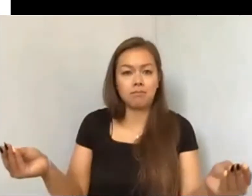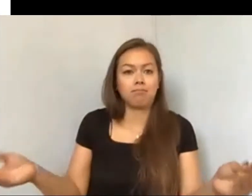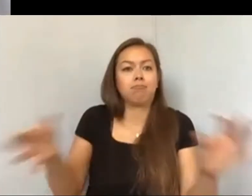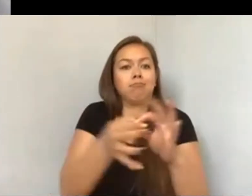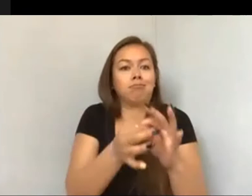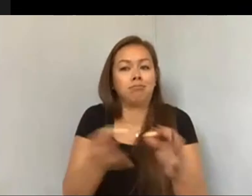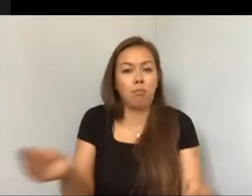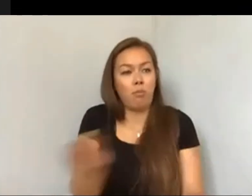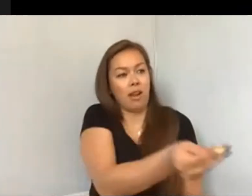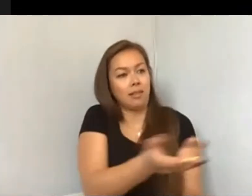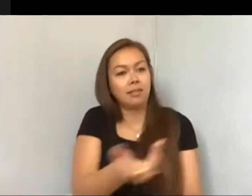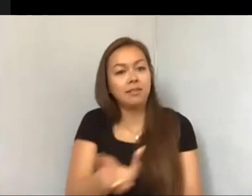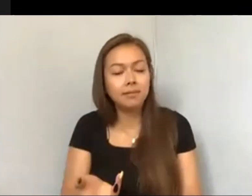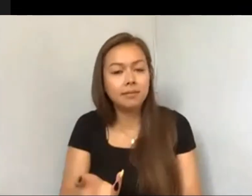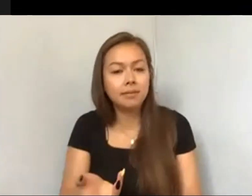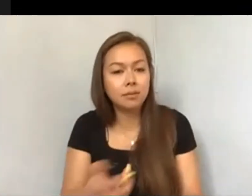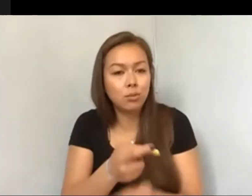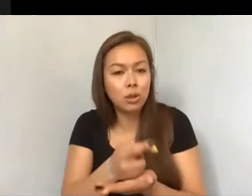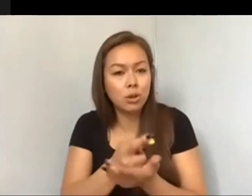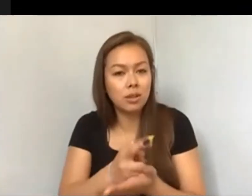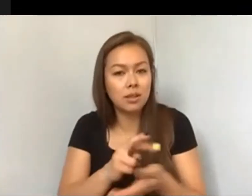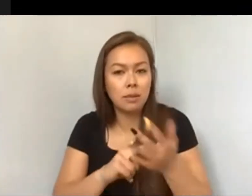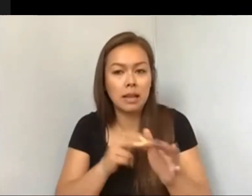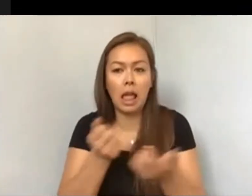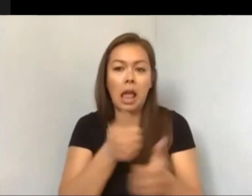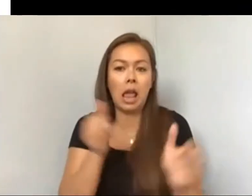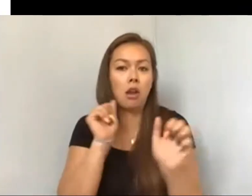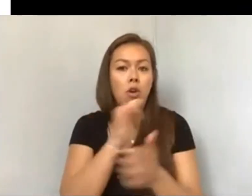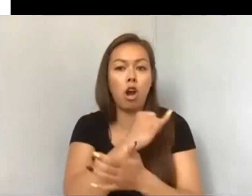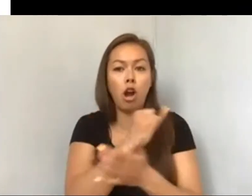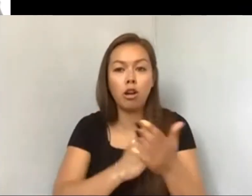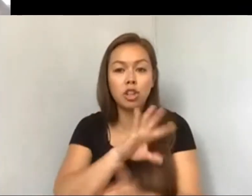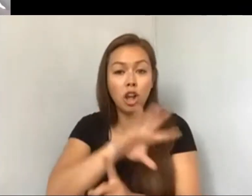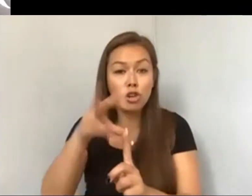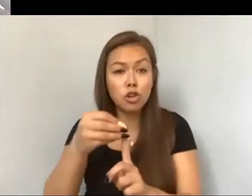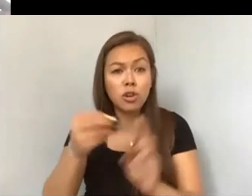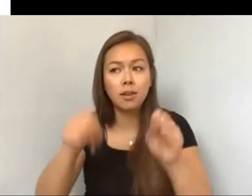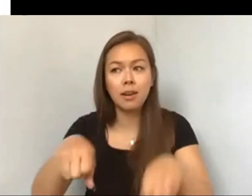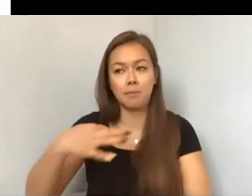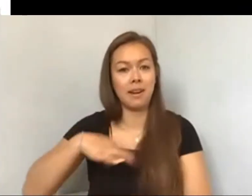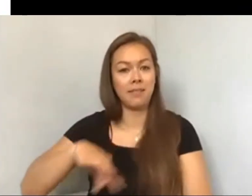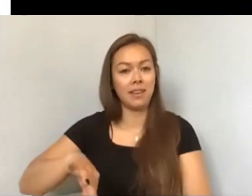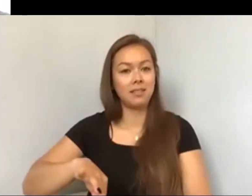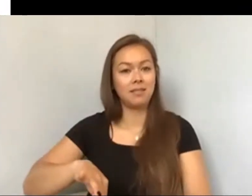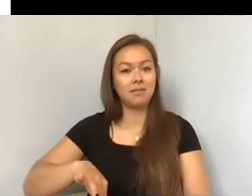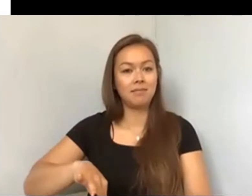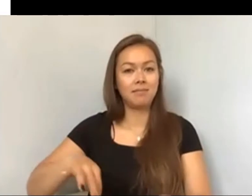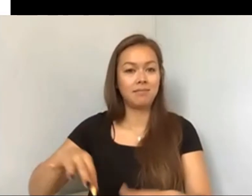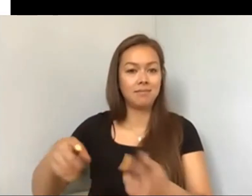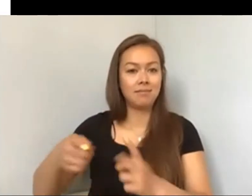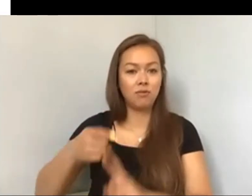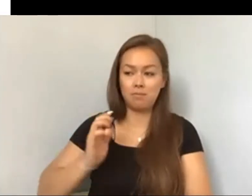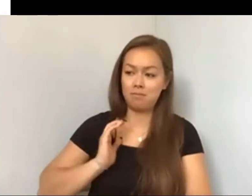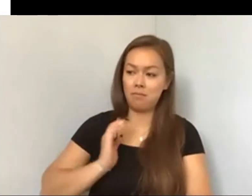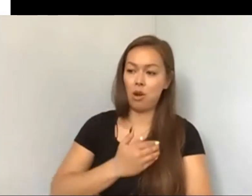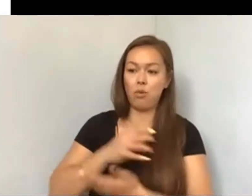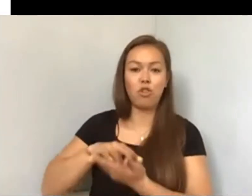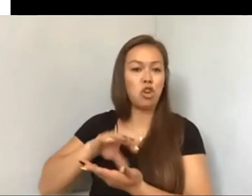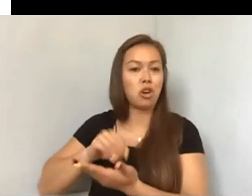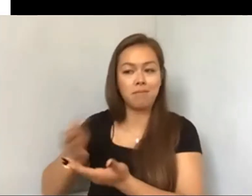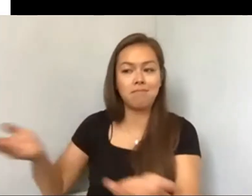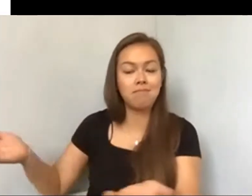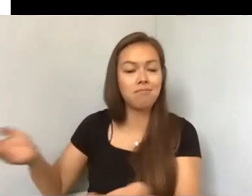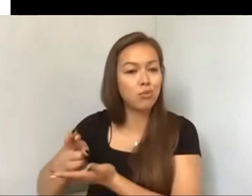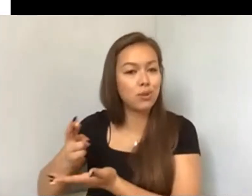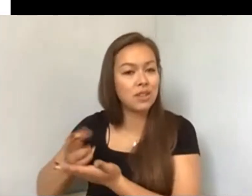in arts and culture benefits from the stuff that we have. And that's